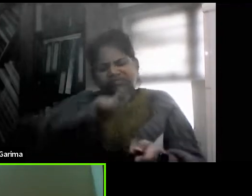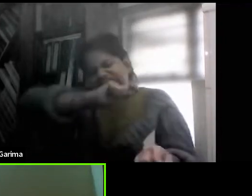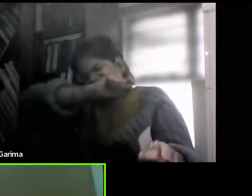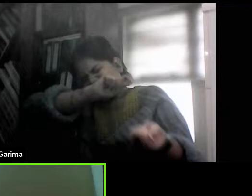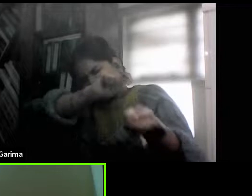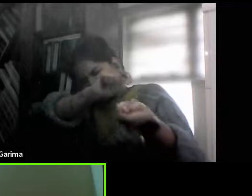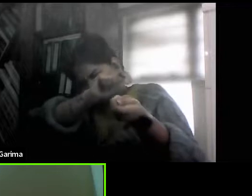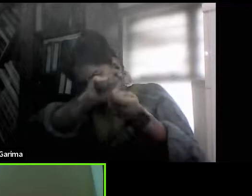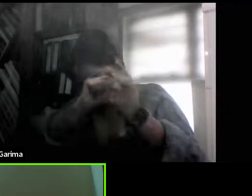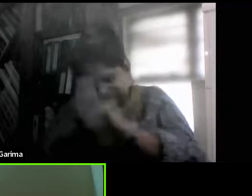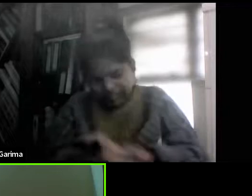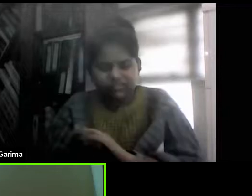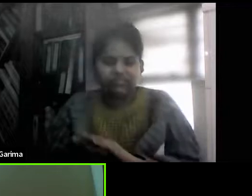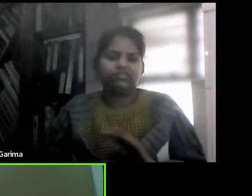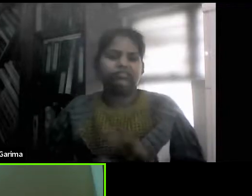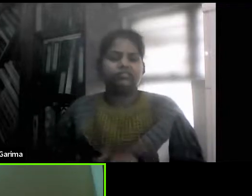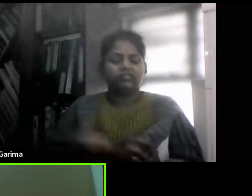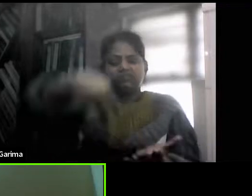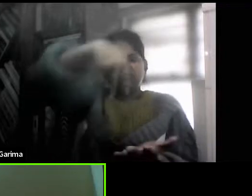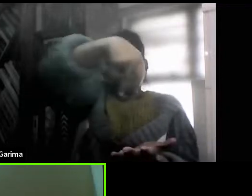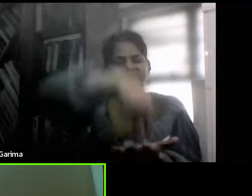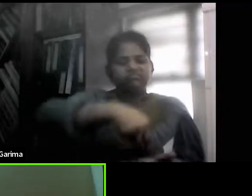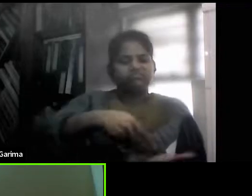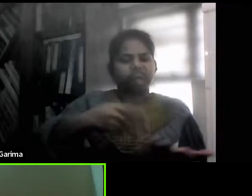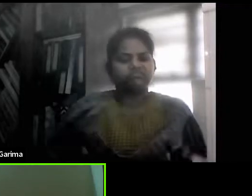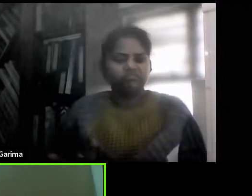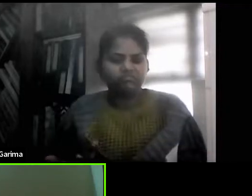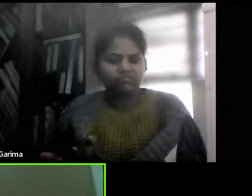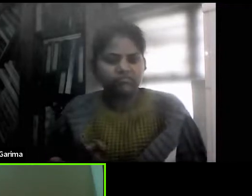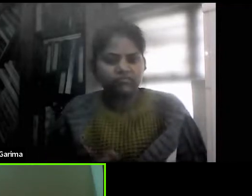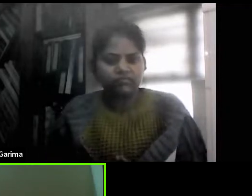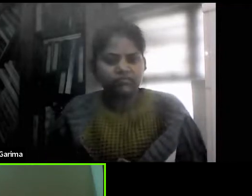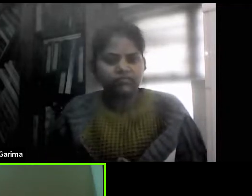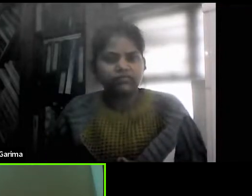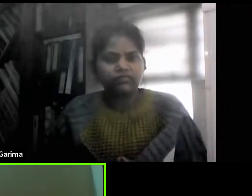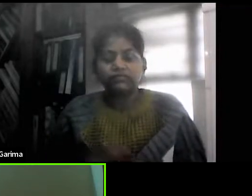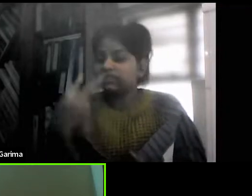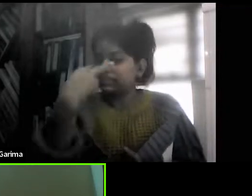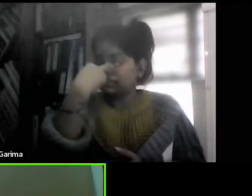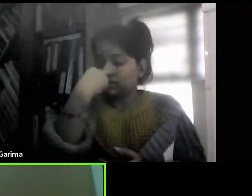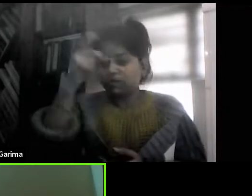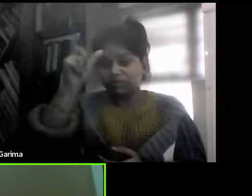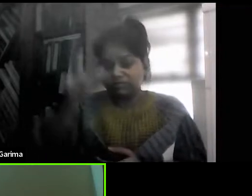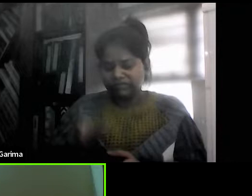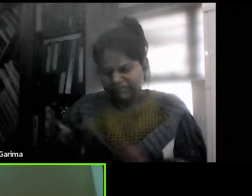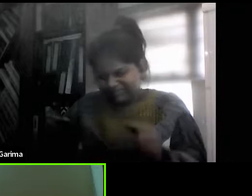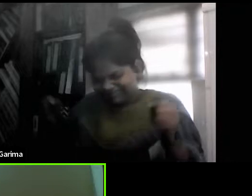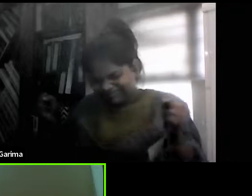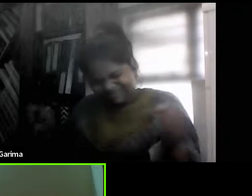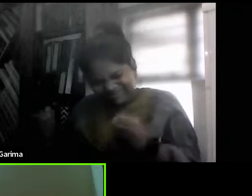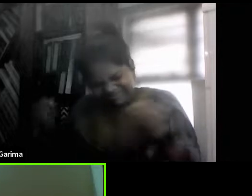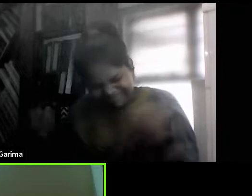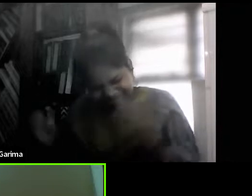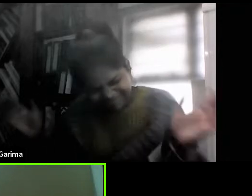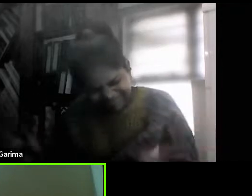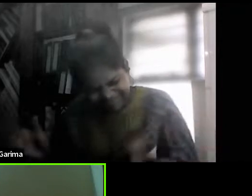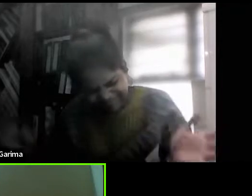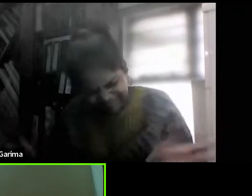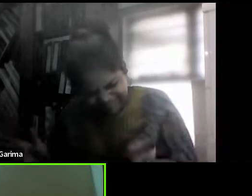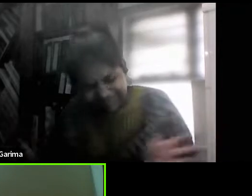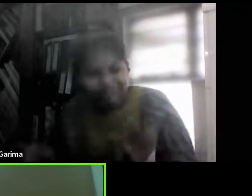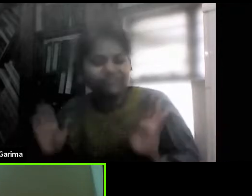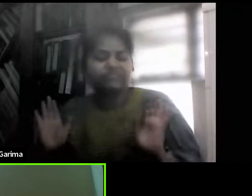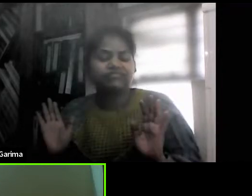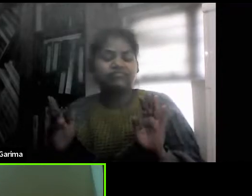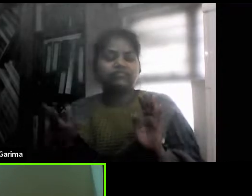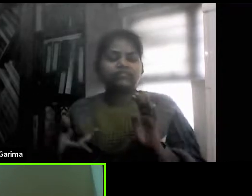a reversal stand. As a result, so the blind were forced to once again resort to a huge